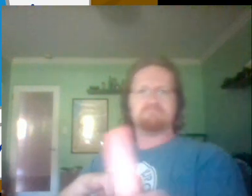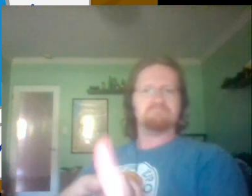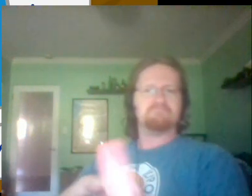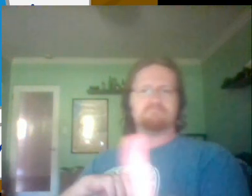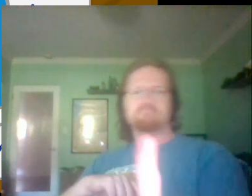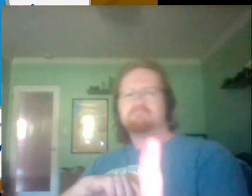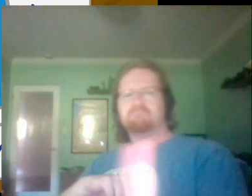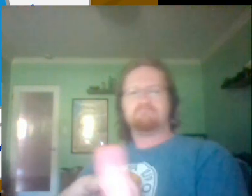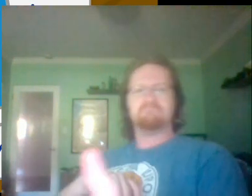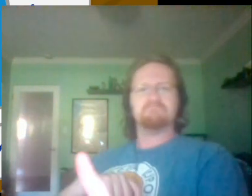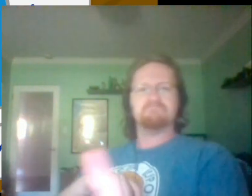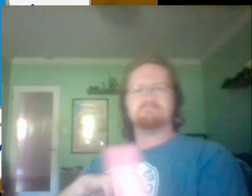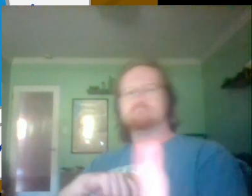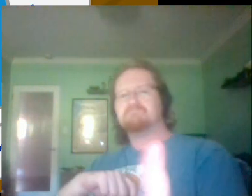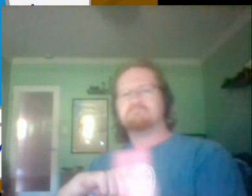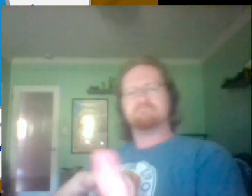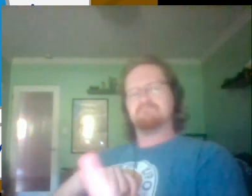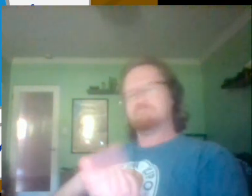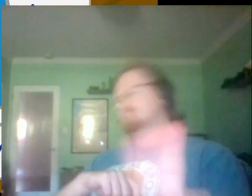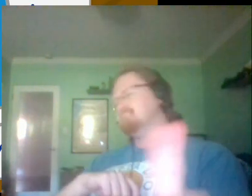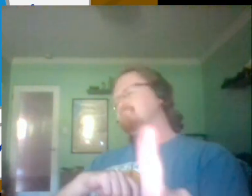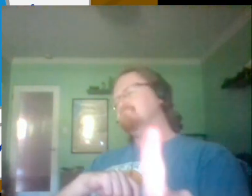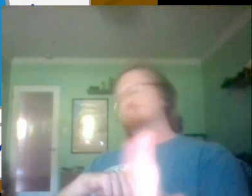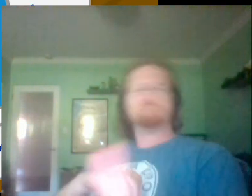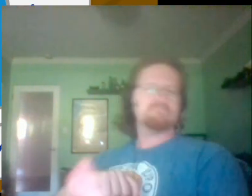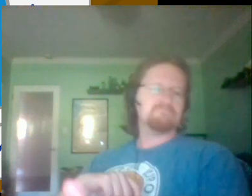windshield. windshield, windshield,